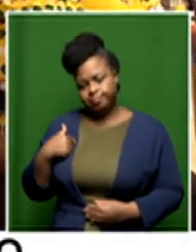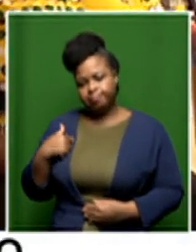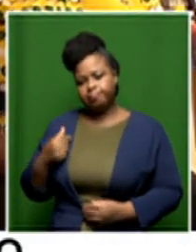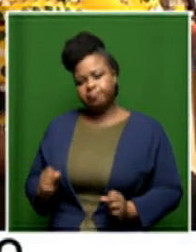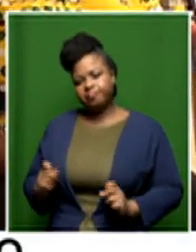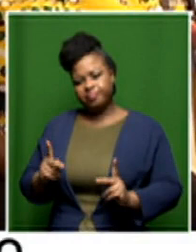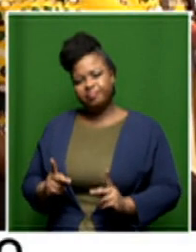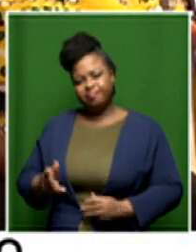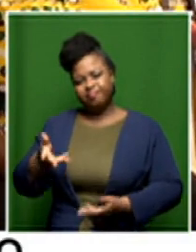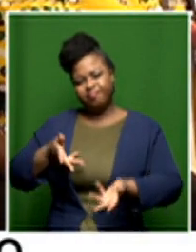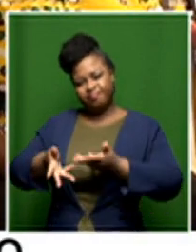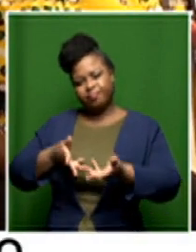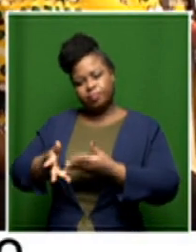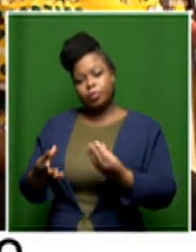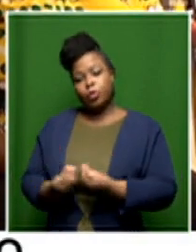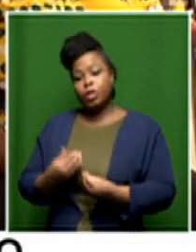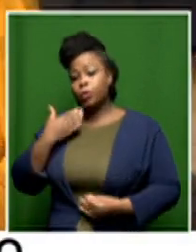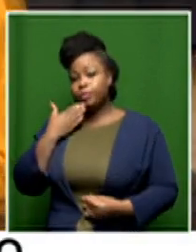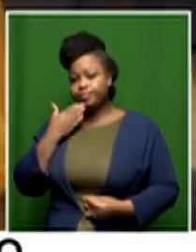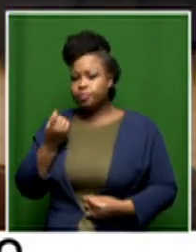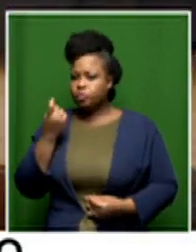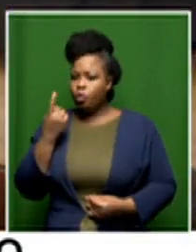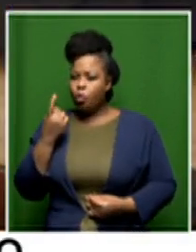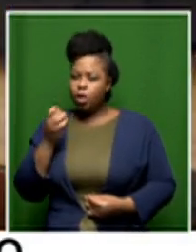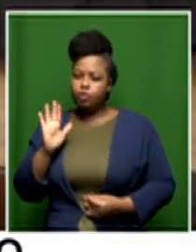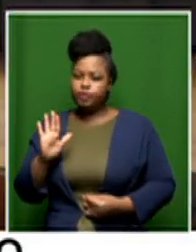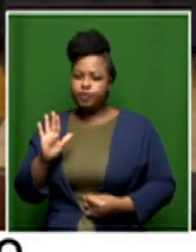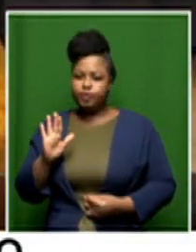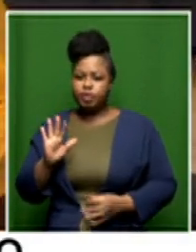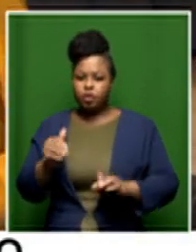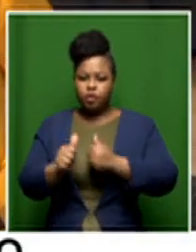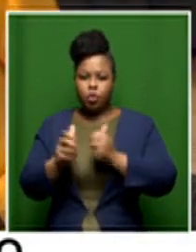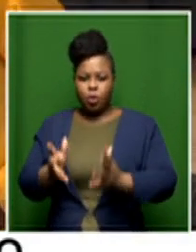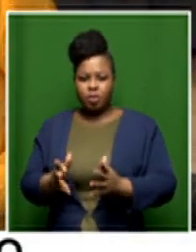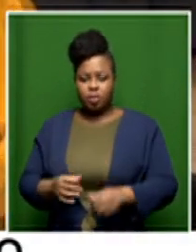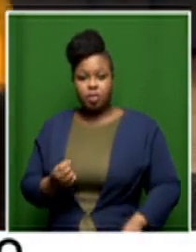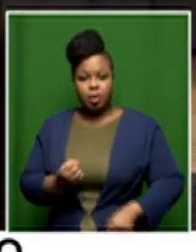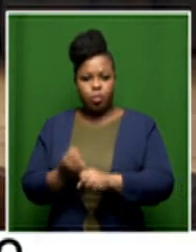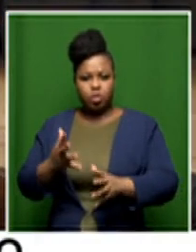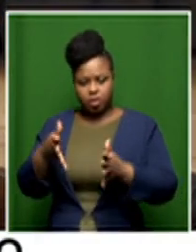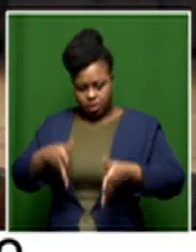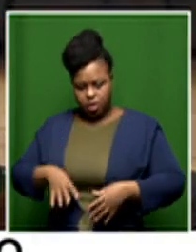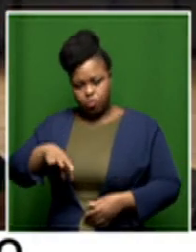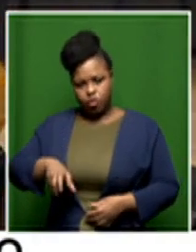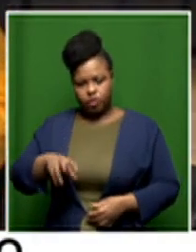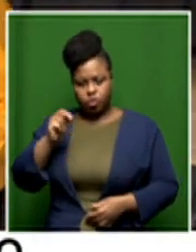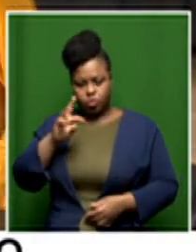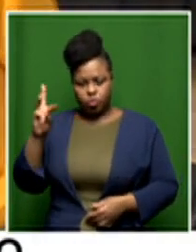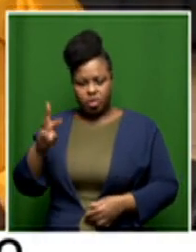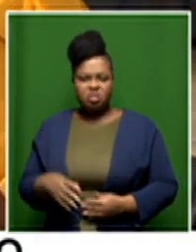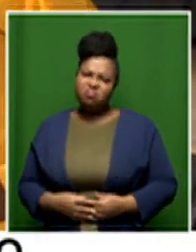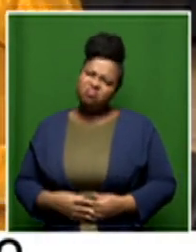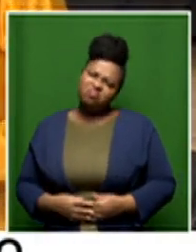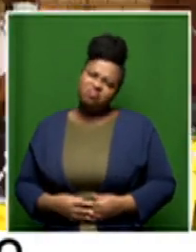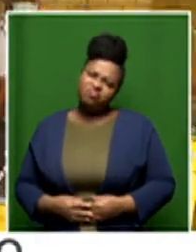to speak to one of his major followers yesterday here in the province. There